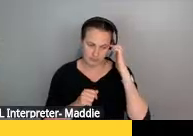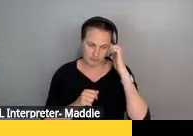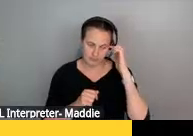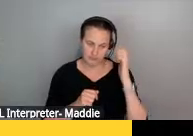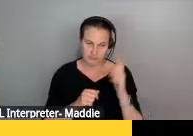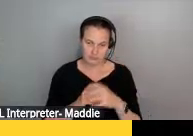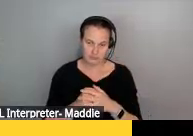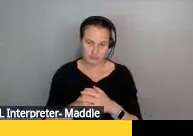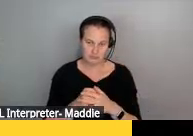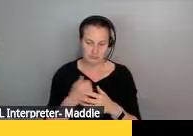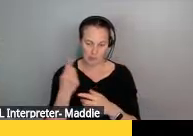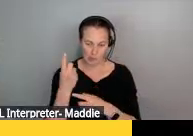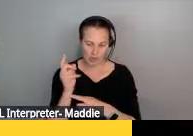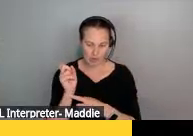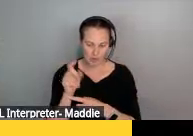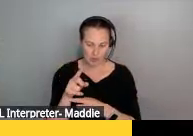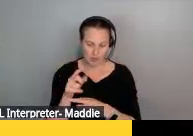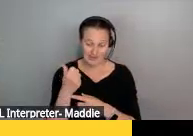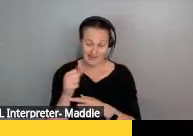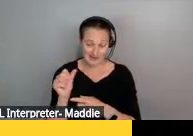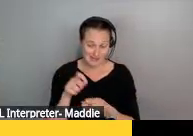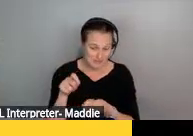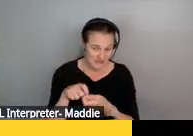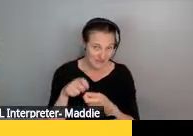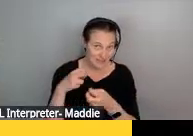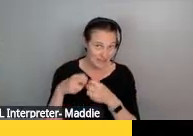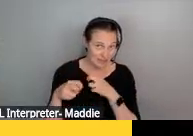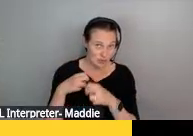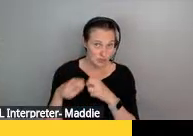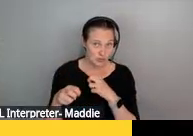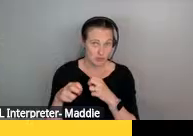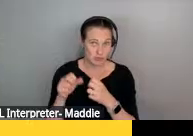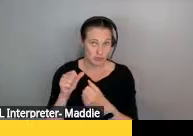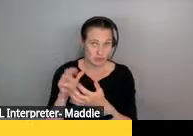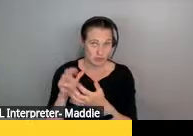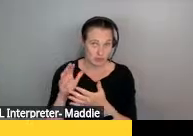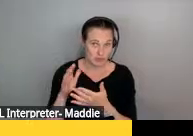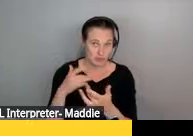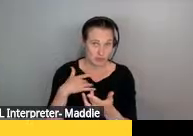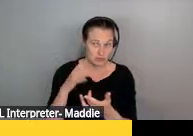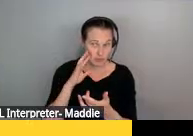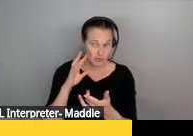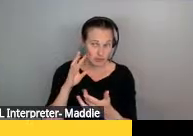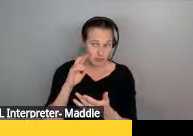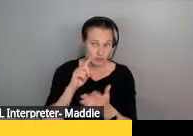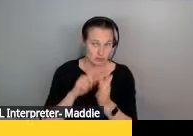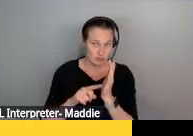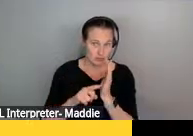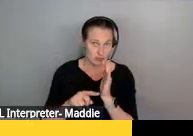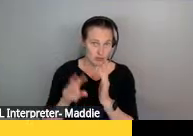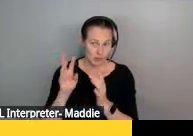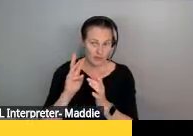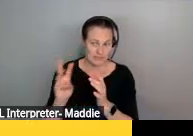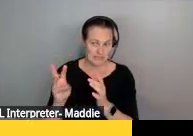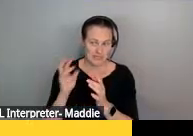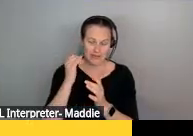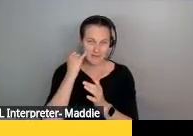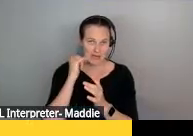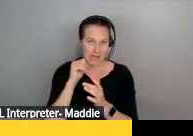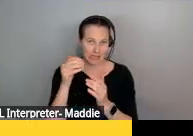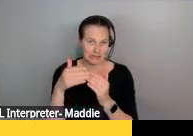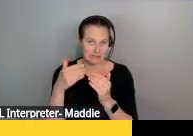There's a question that asks, any particular issue that you faced normally while visiting the website and don't find it easy to access the